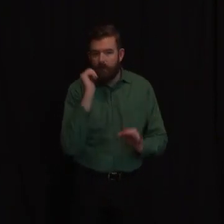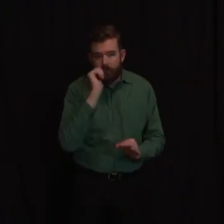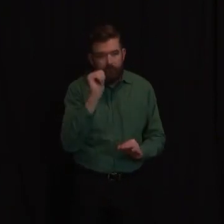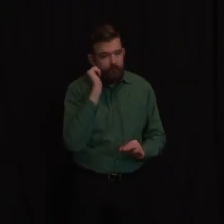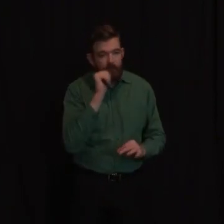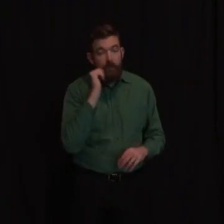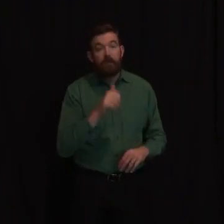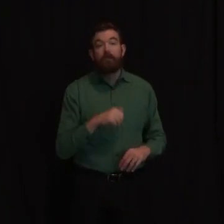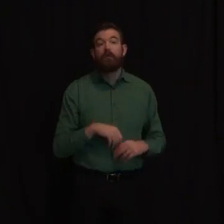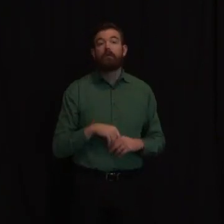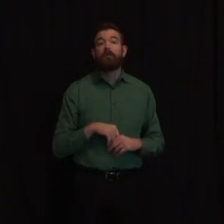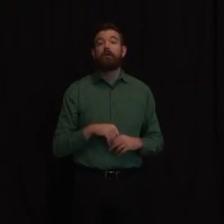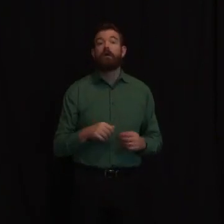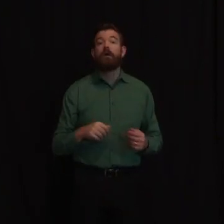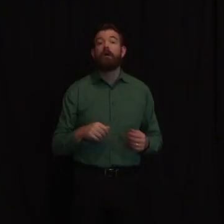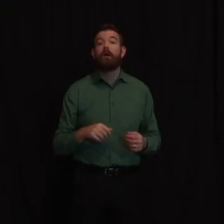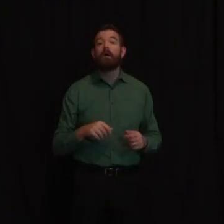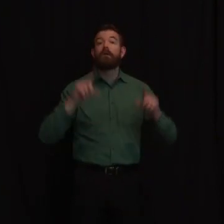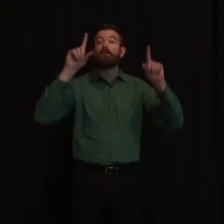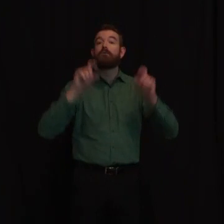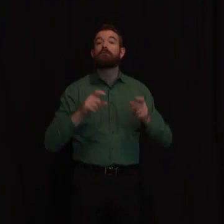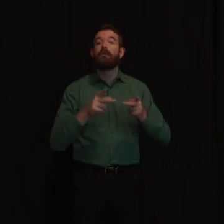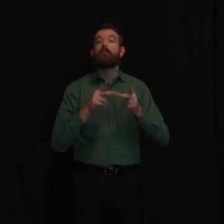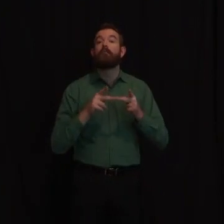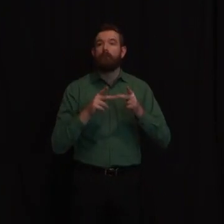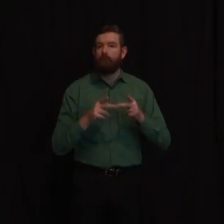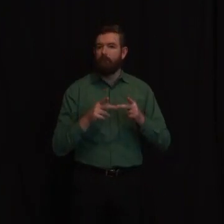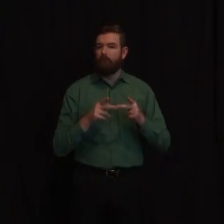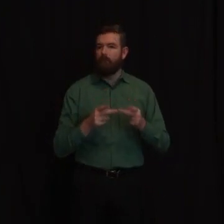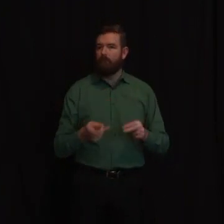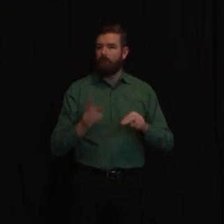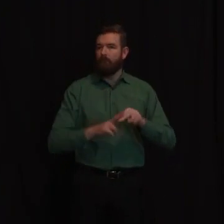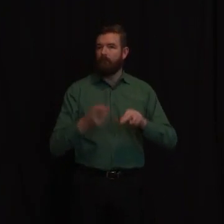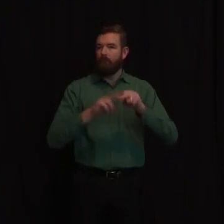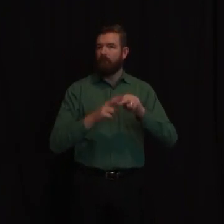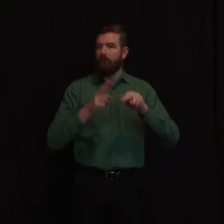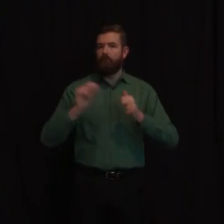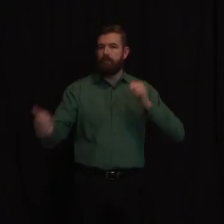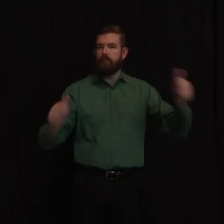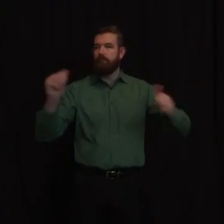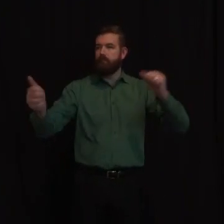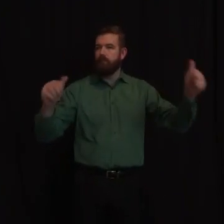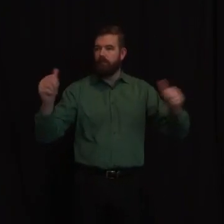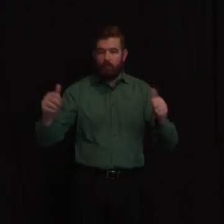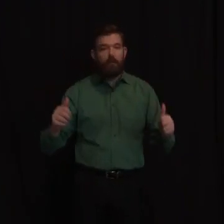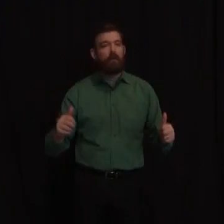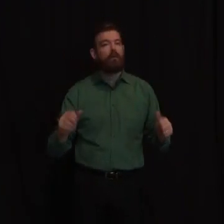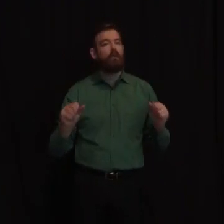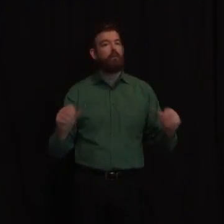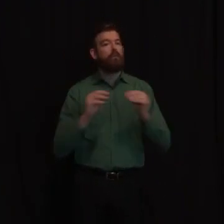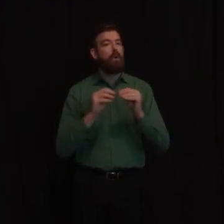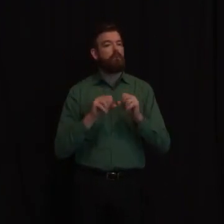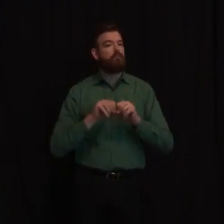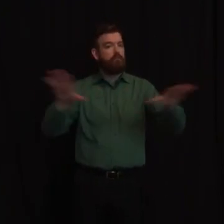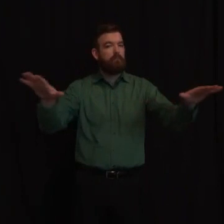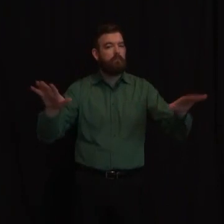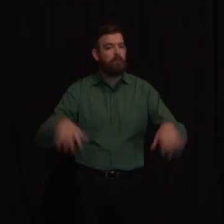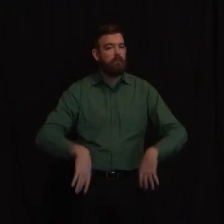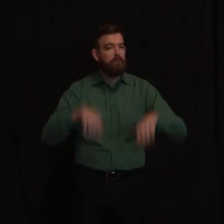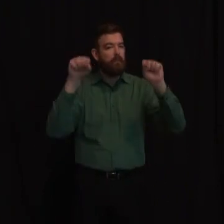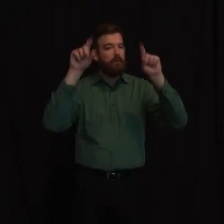up. So while I would still say we don't know what the denominator is, we are getting more